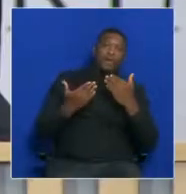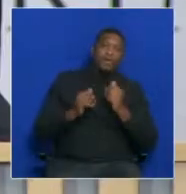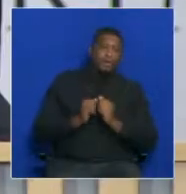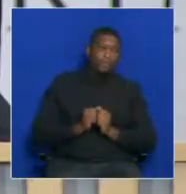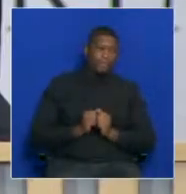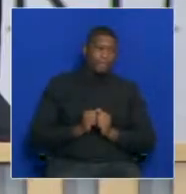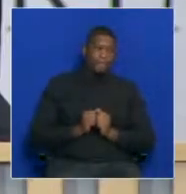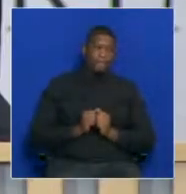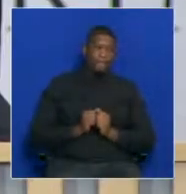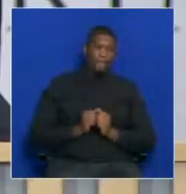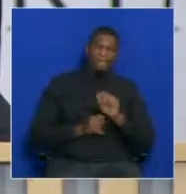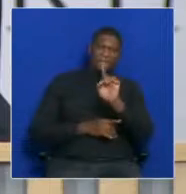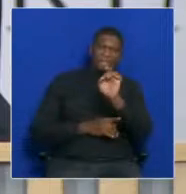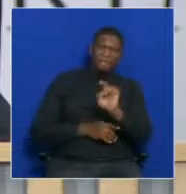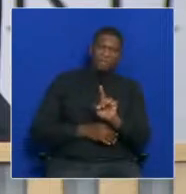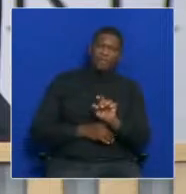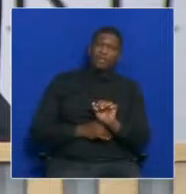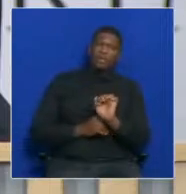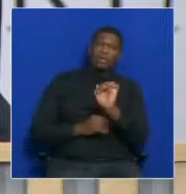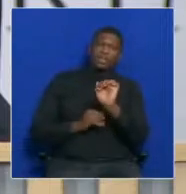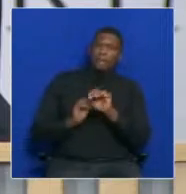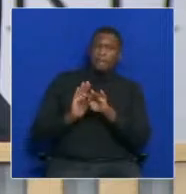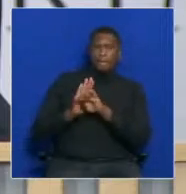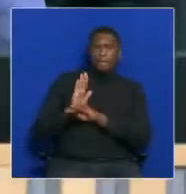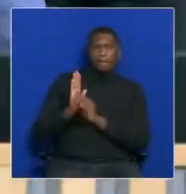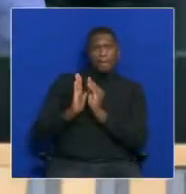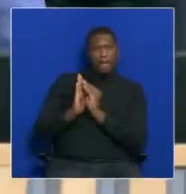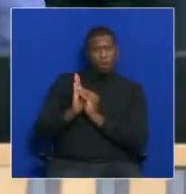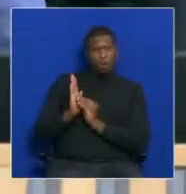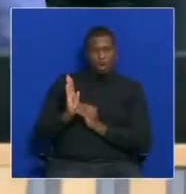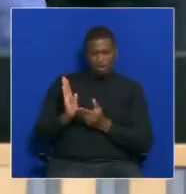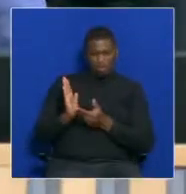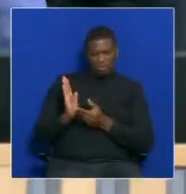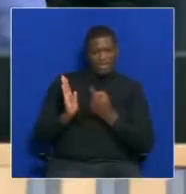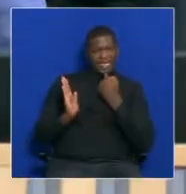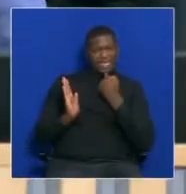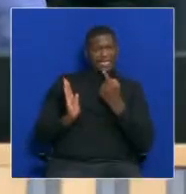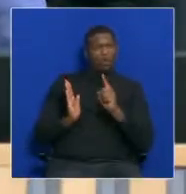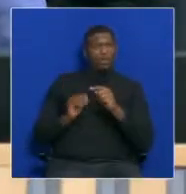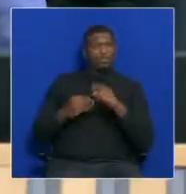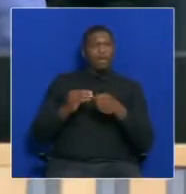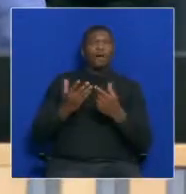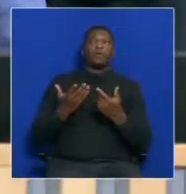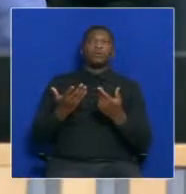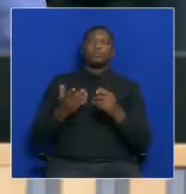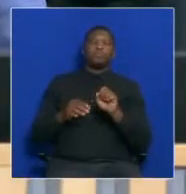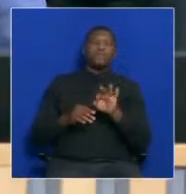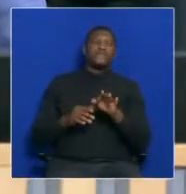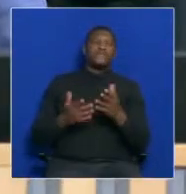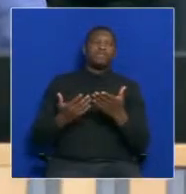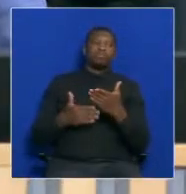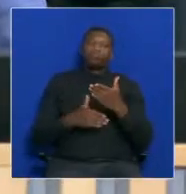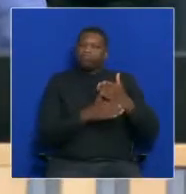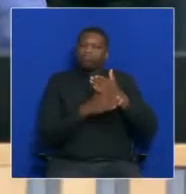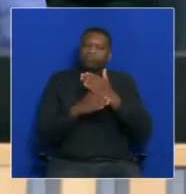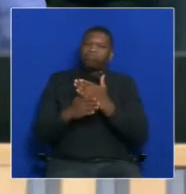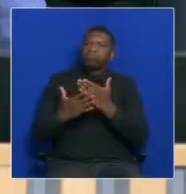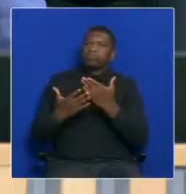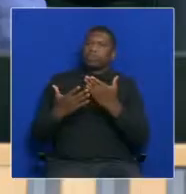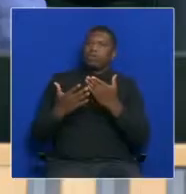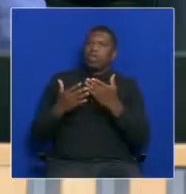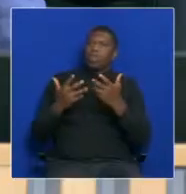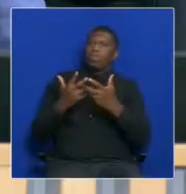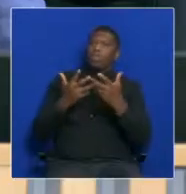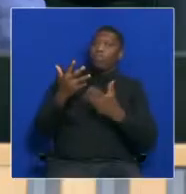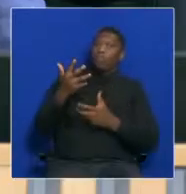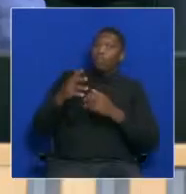What does the manual say about consequences for failure to follow its processes? Does it say anything